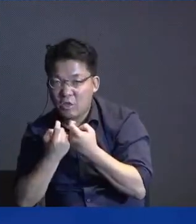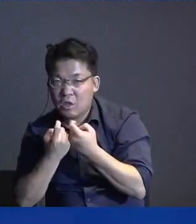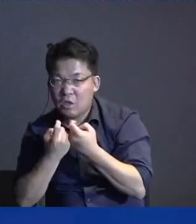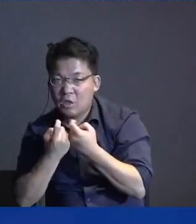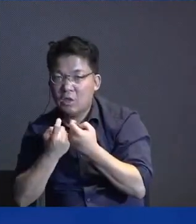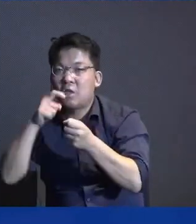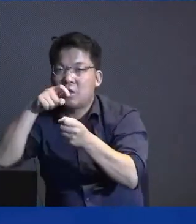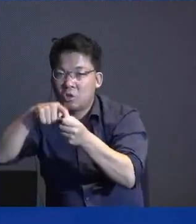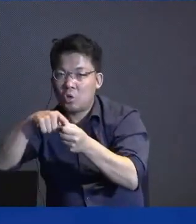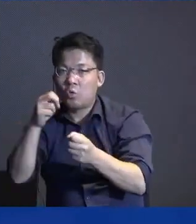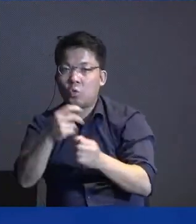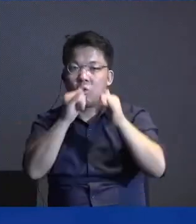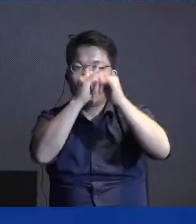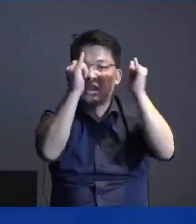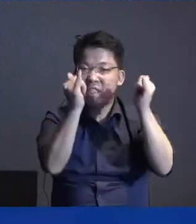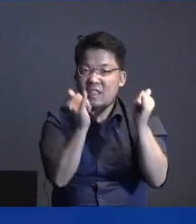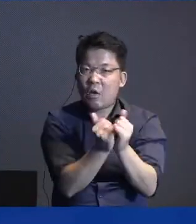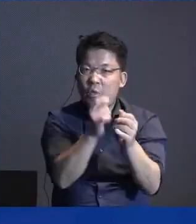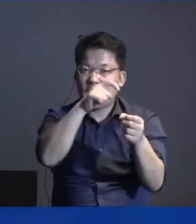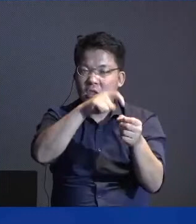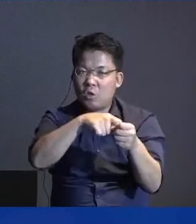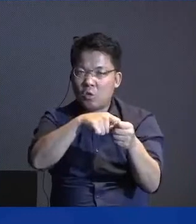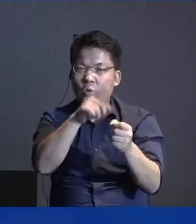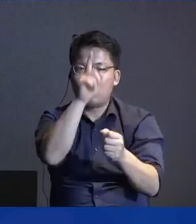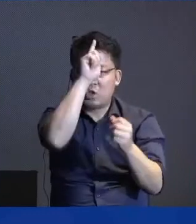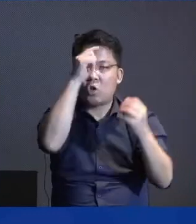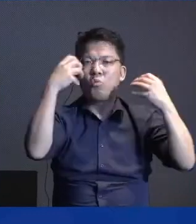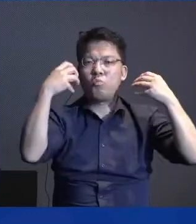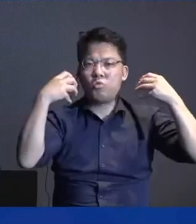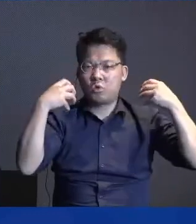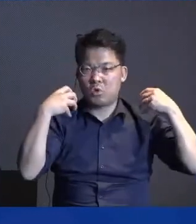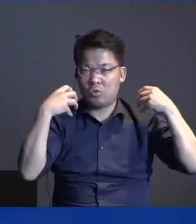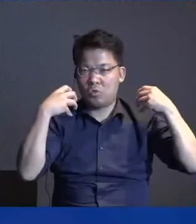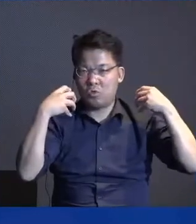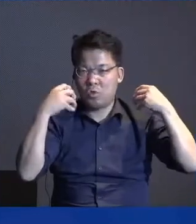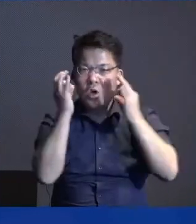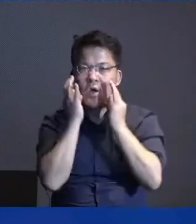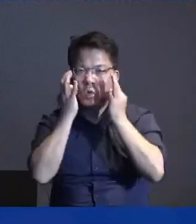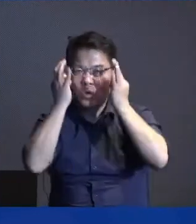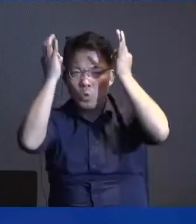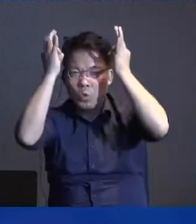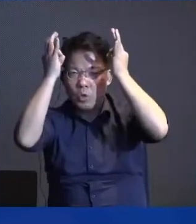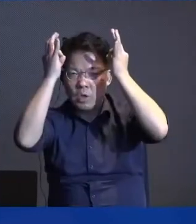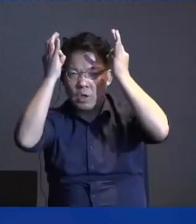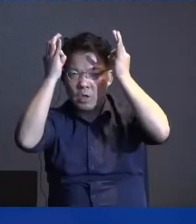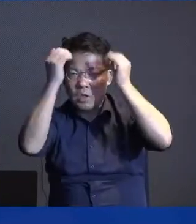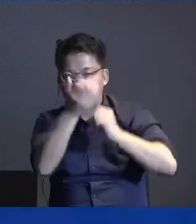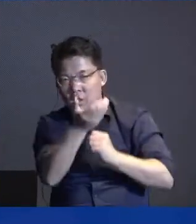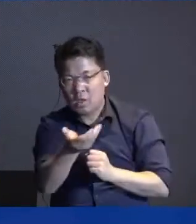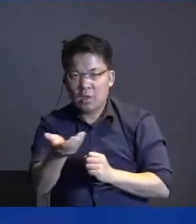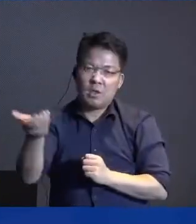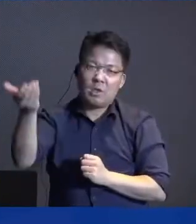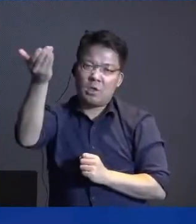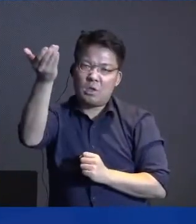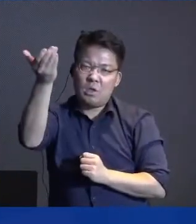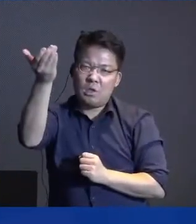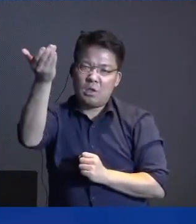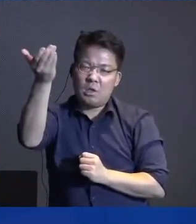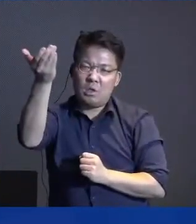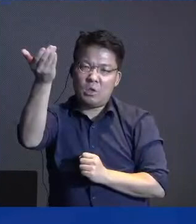level efforts should actually all come together to improve psychological health of older adults. I